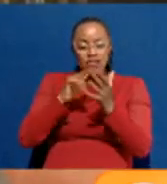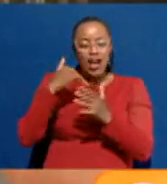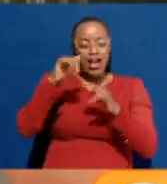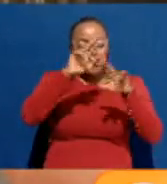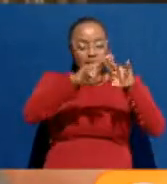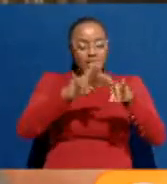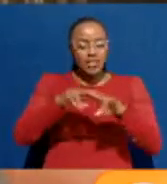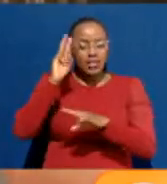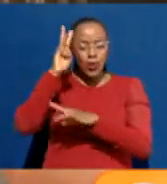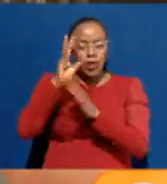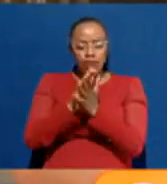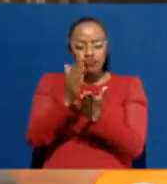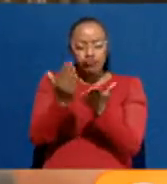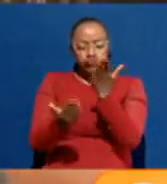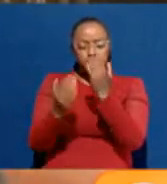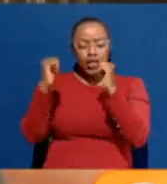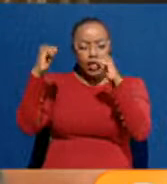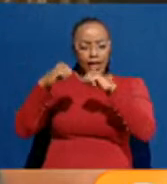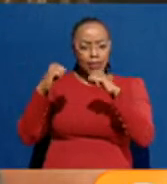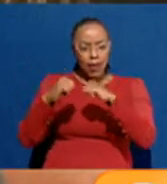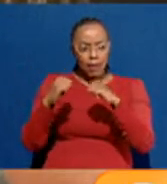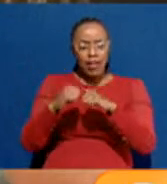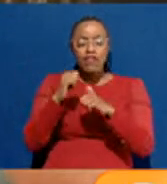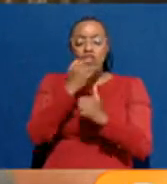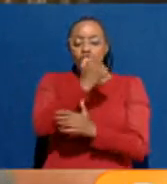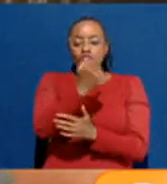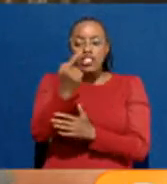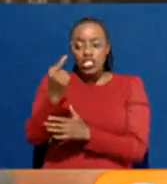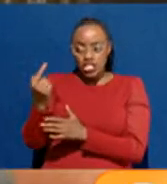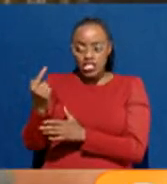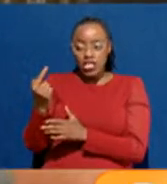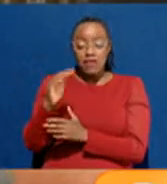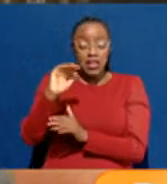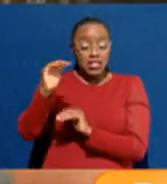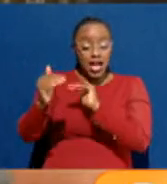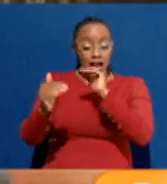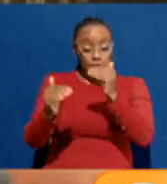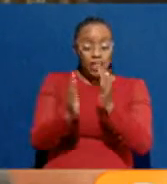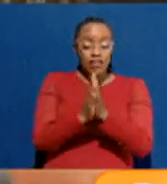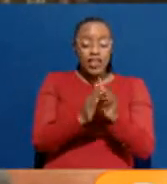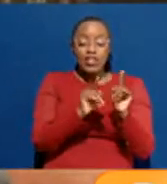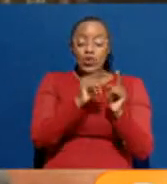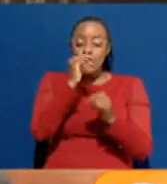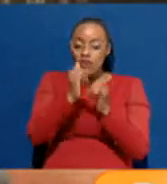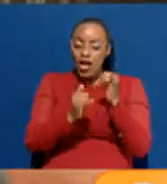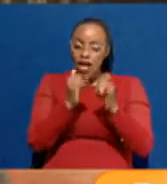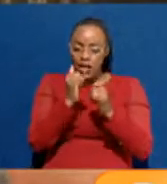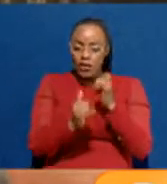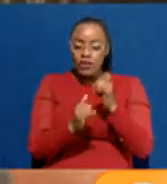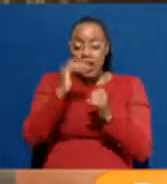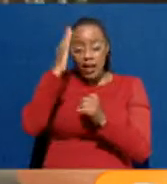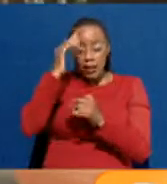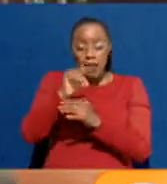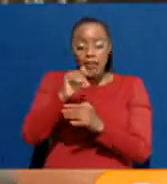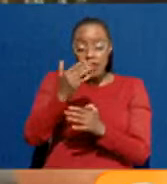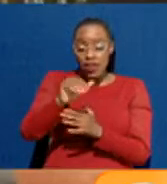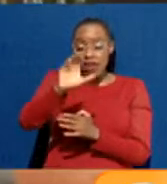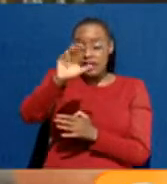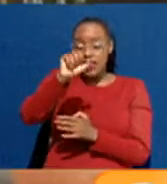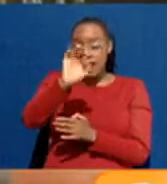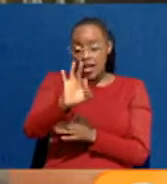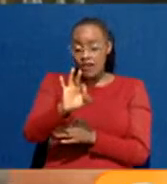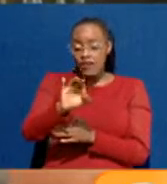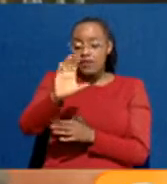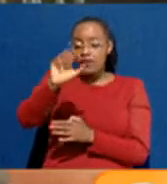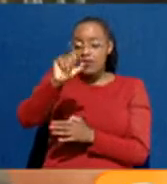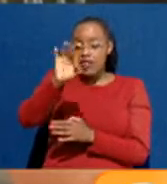down, we will assess the capabilities of every capital, and at the end of the day, remember this is a CAF event, so